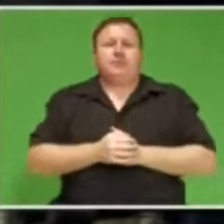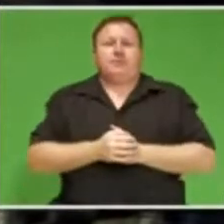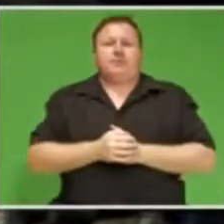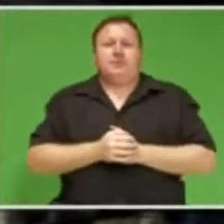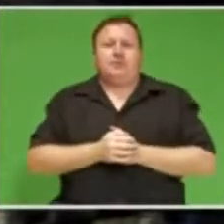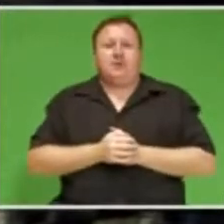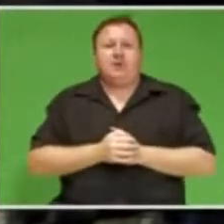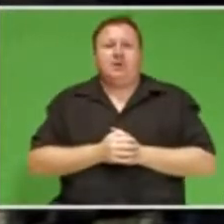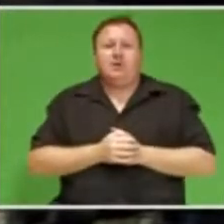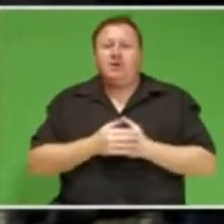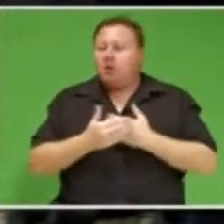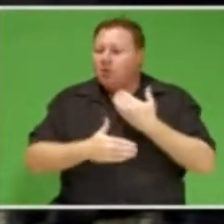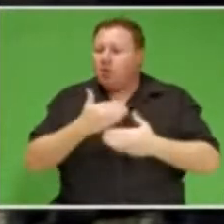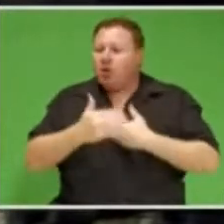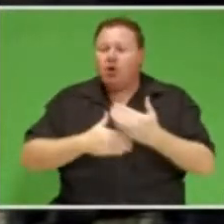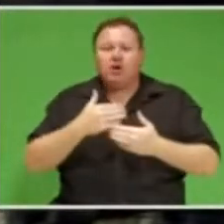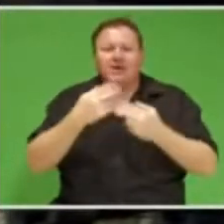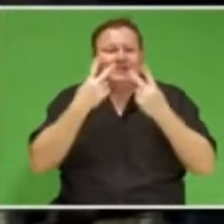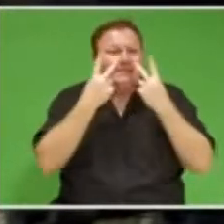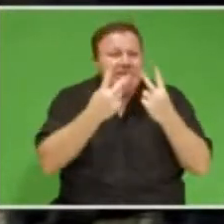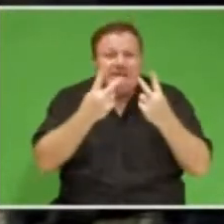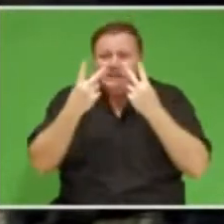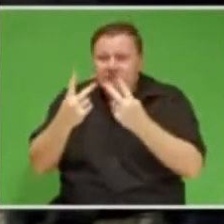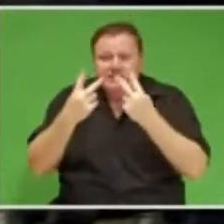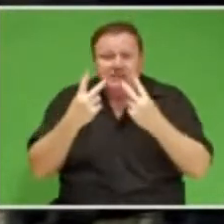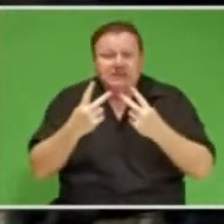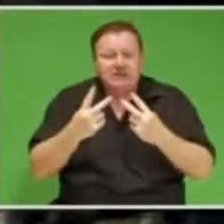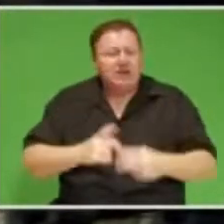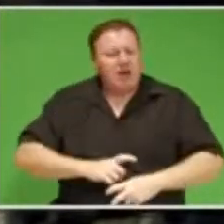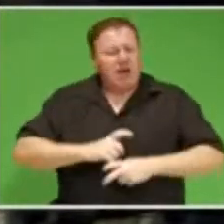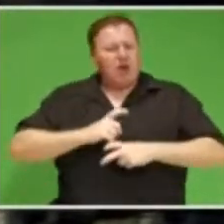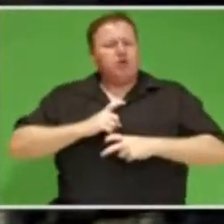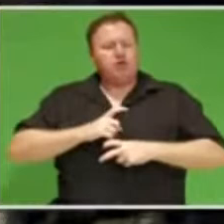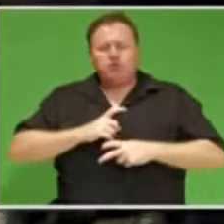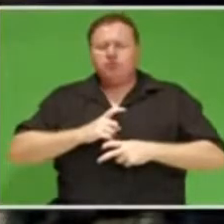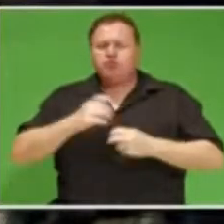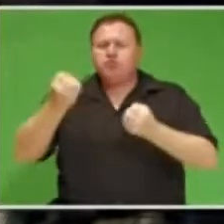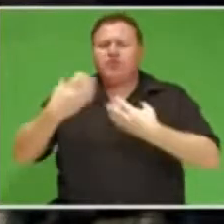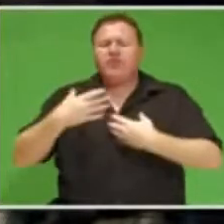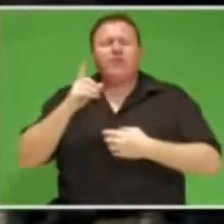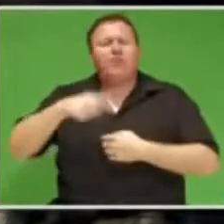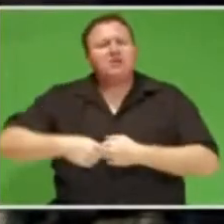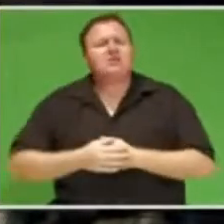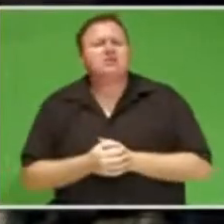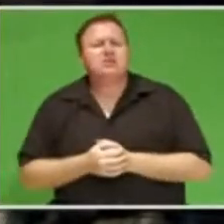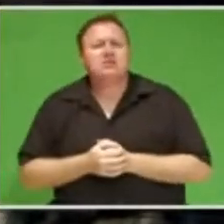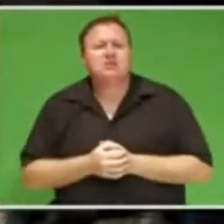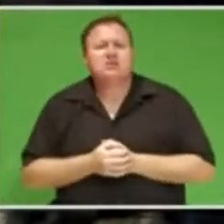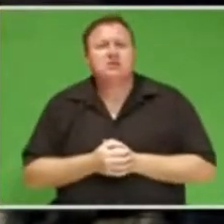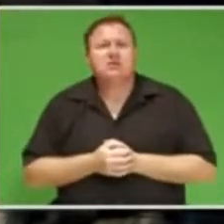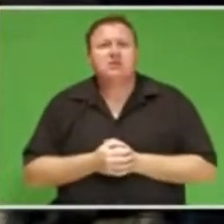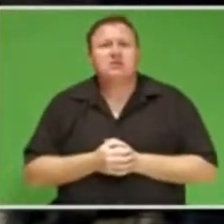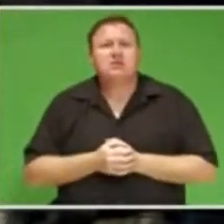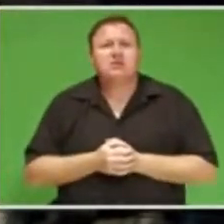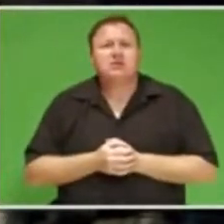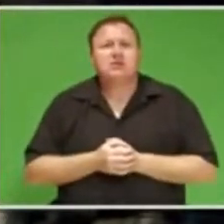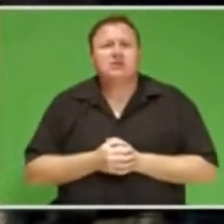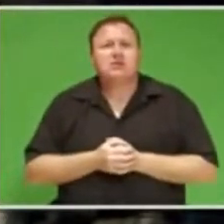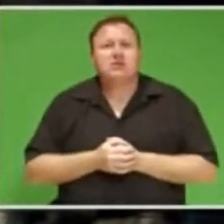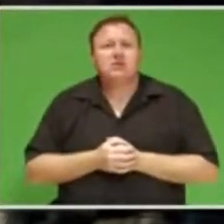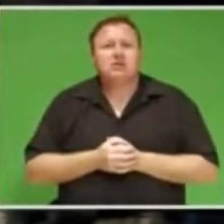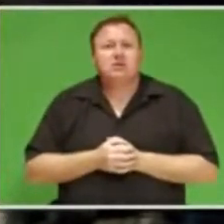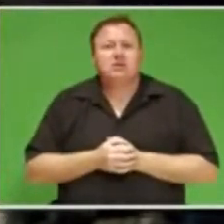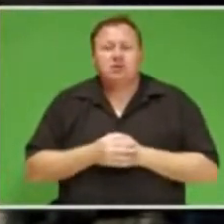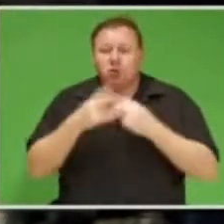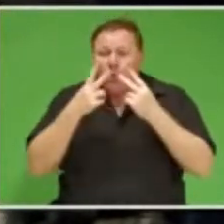have seen should give us courage as we look and as we must look to